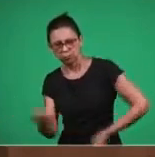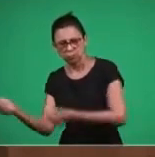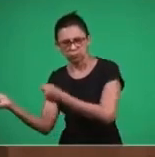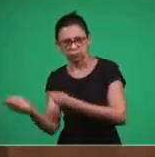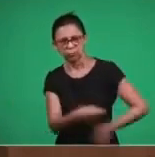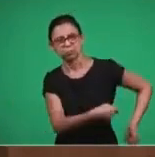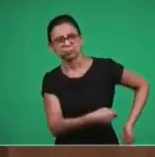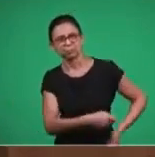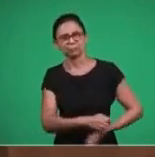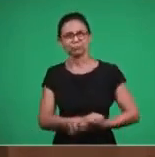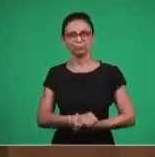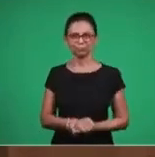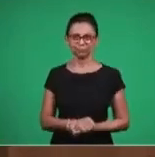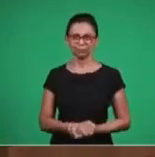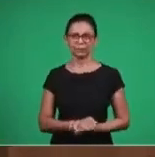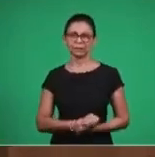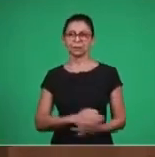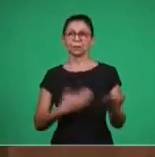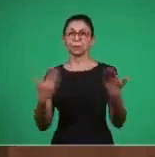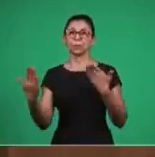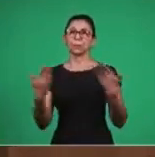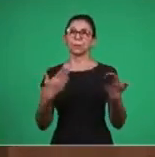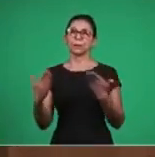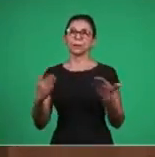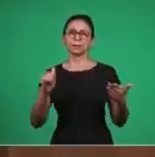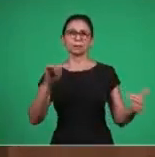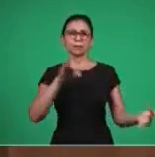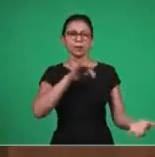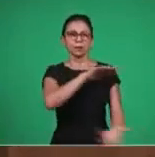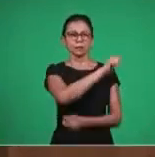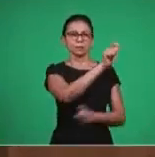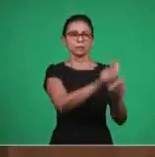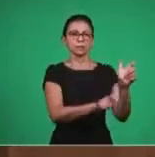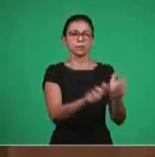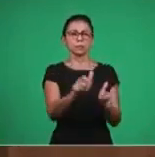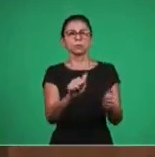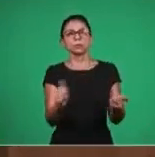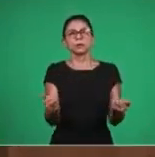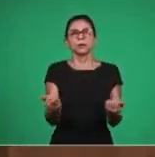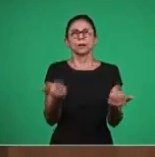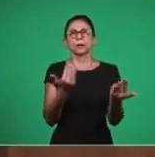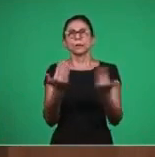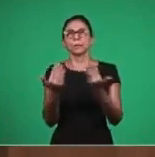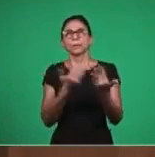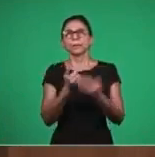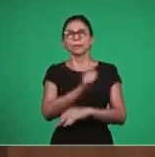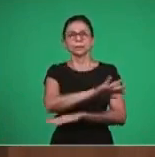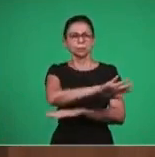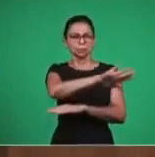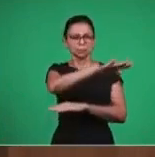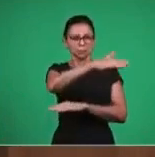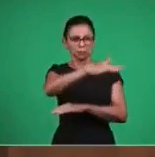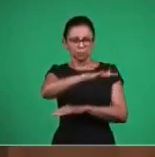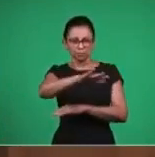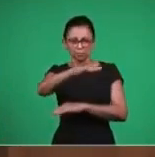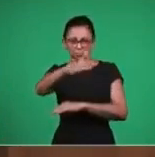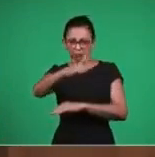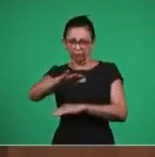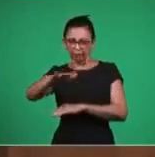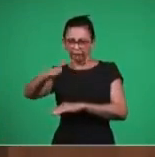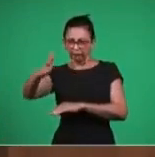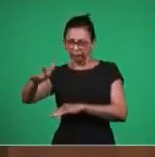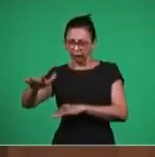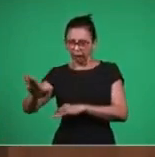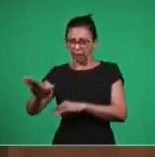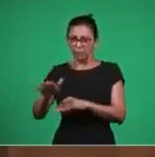Multitudes in the valley of decision. It is a world that is in a valley. They don't know what they need to do. And our